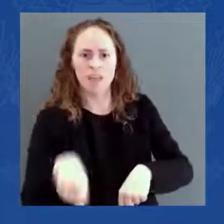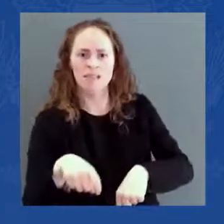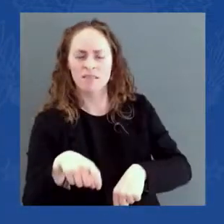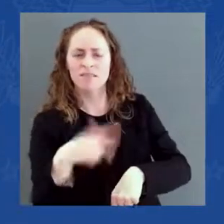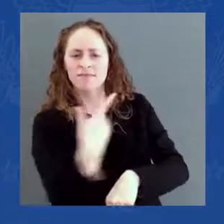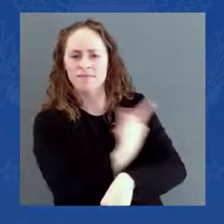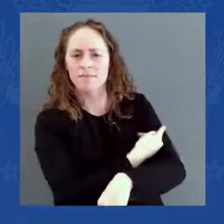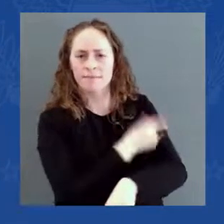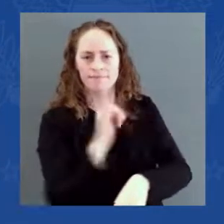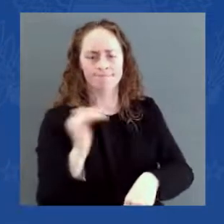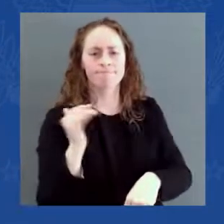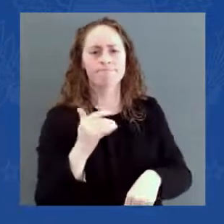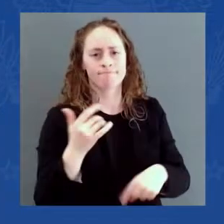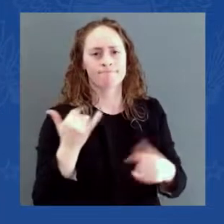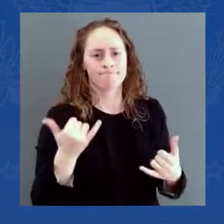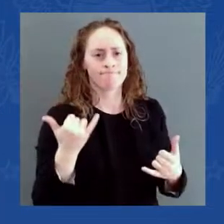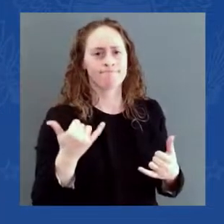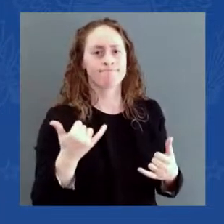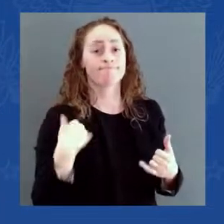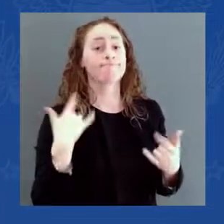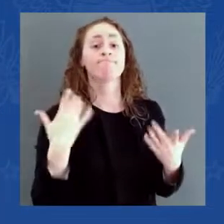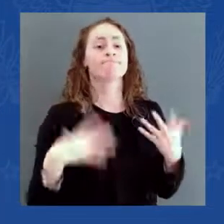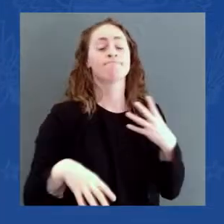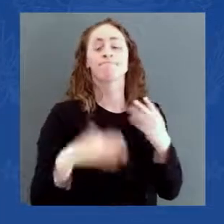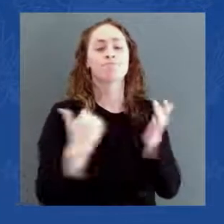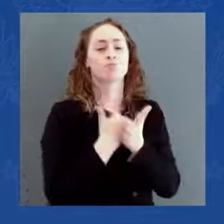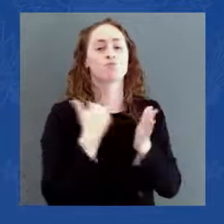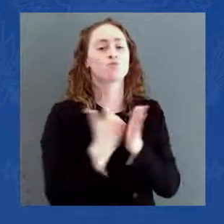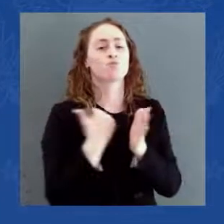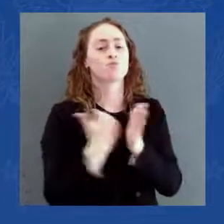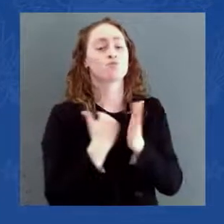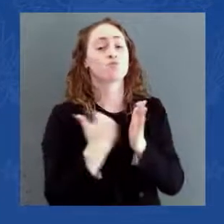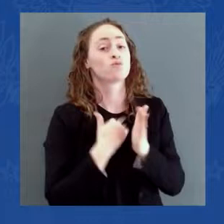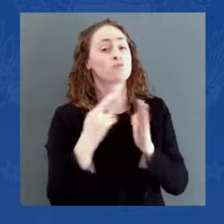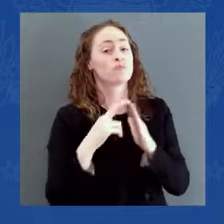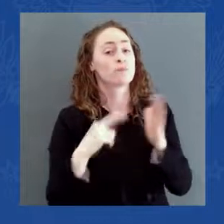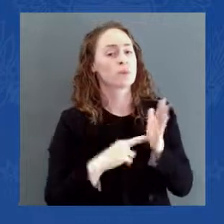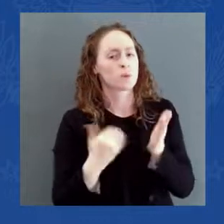study a new variant. It used to be that